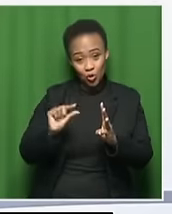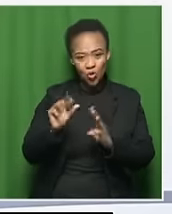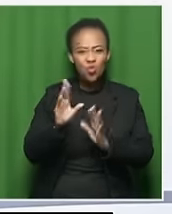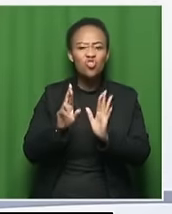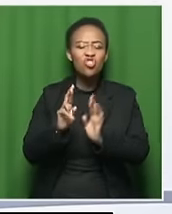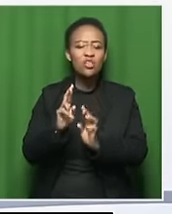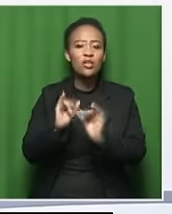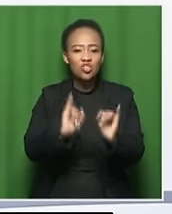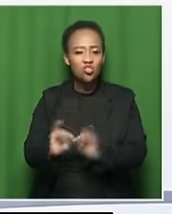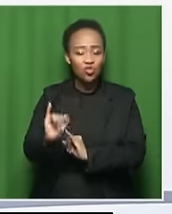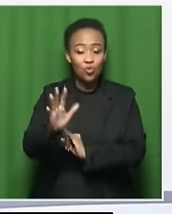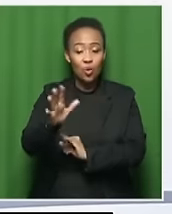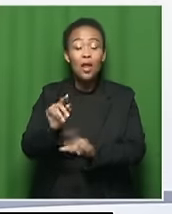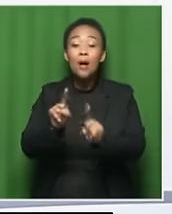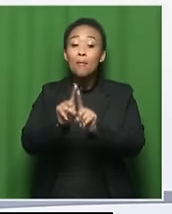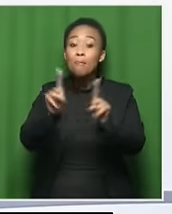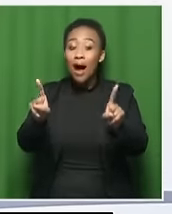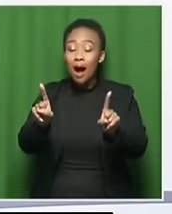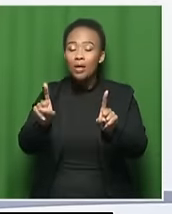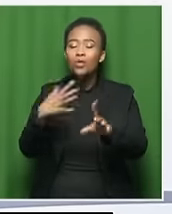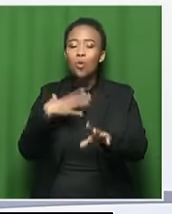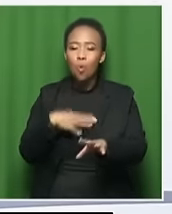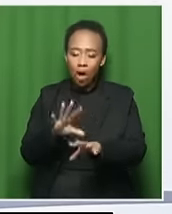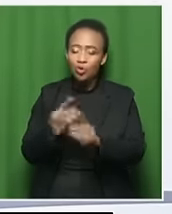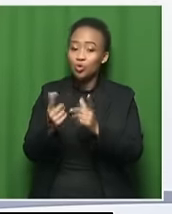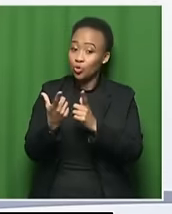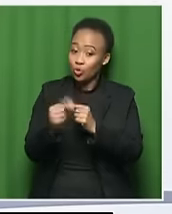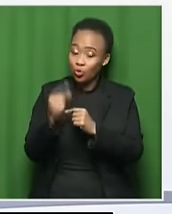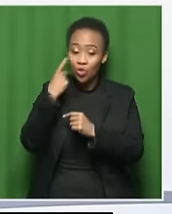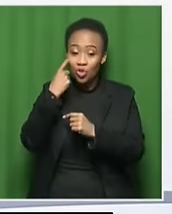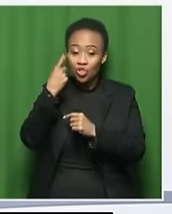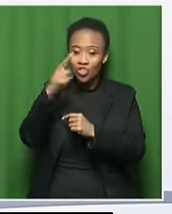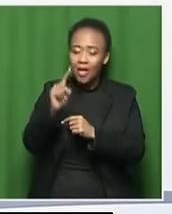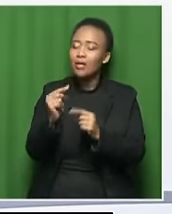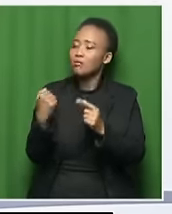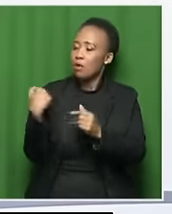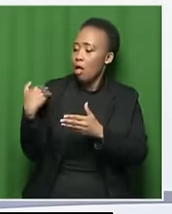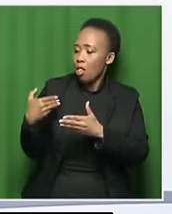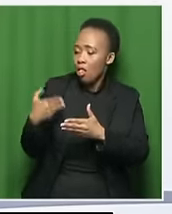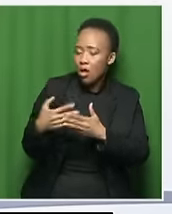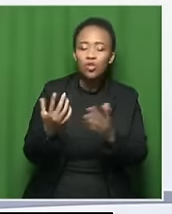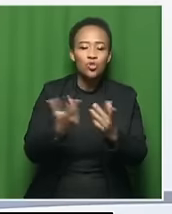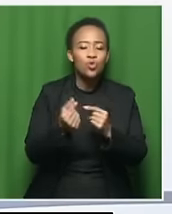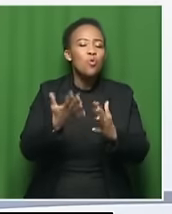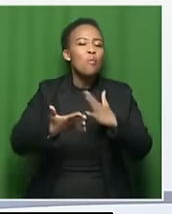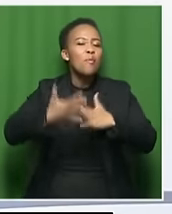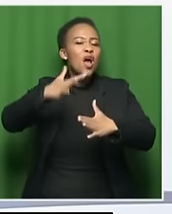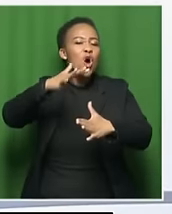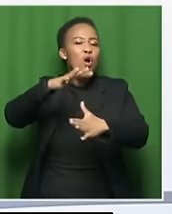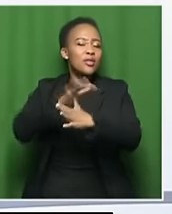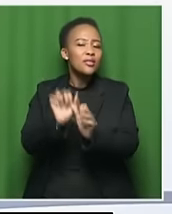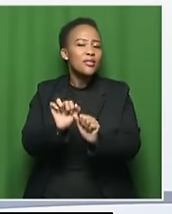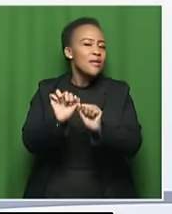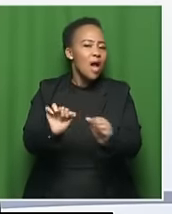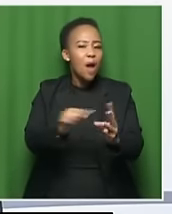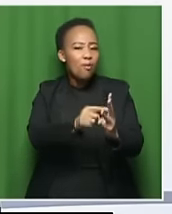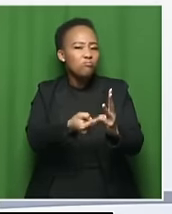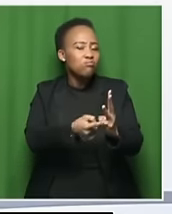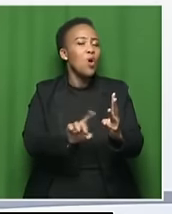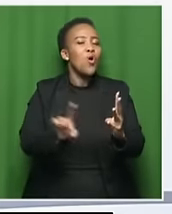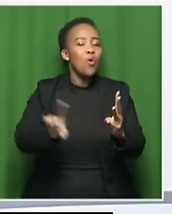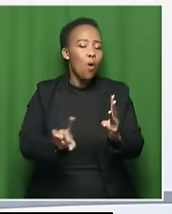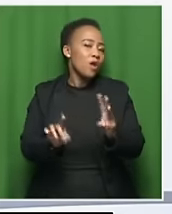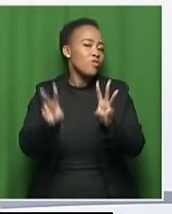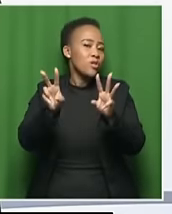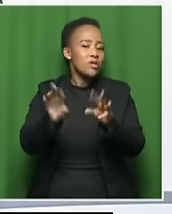first, I quickly want to run through, as we've been doing all week, what some of their priorities are as outlined in